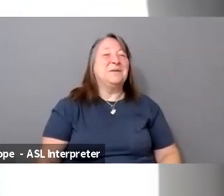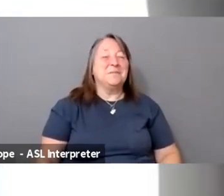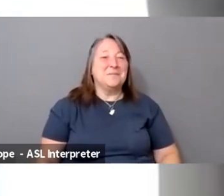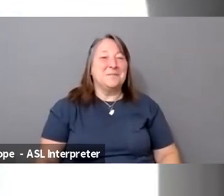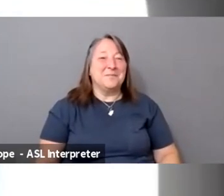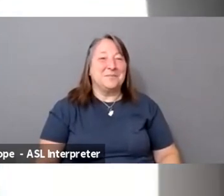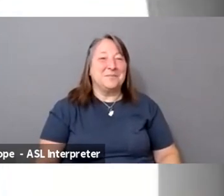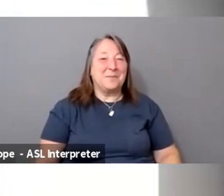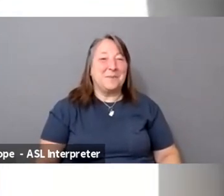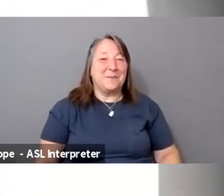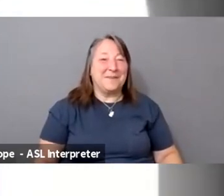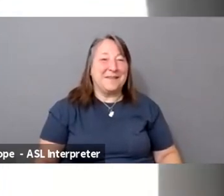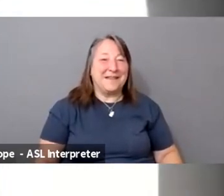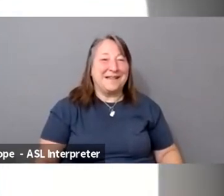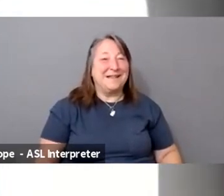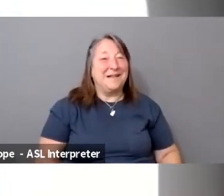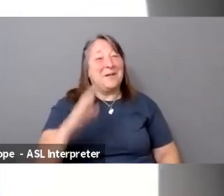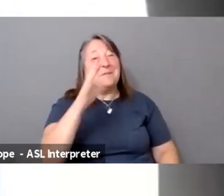So.